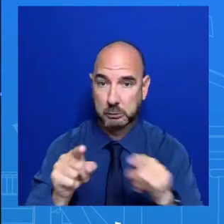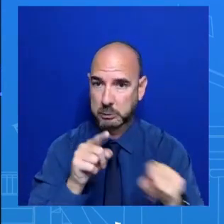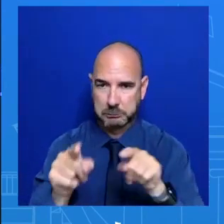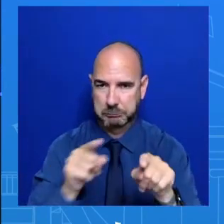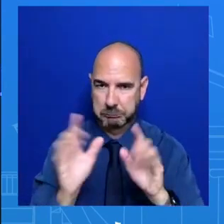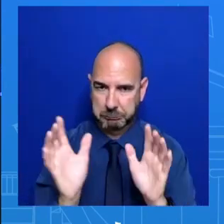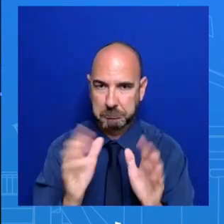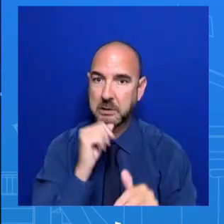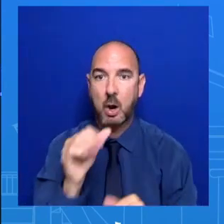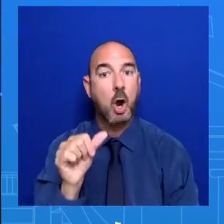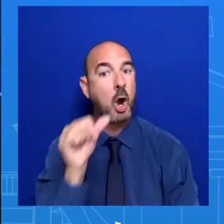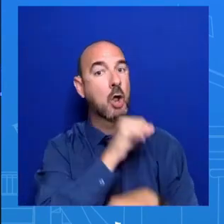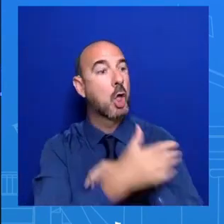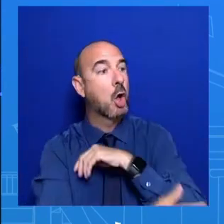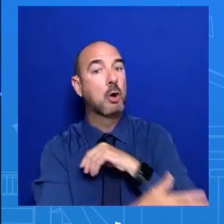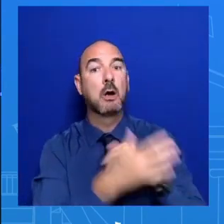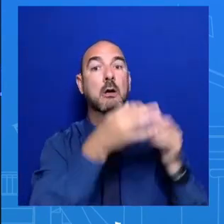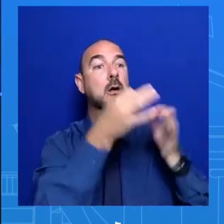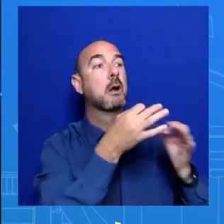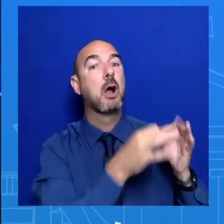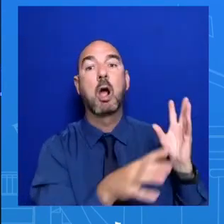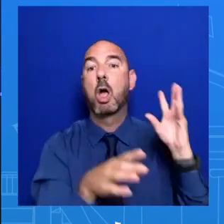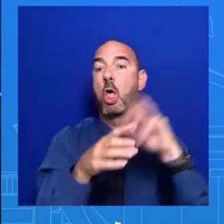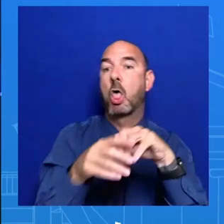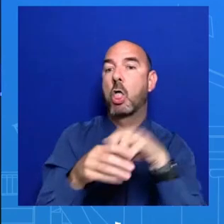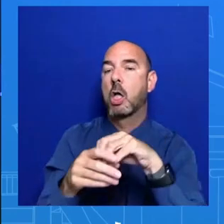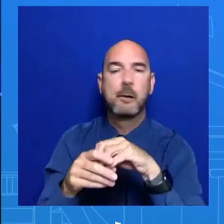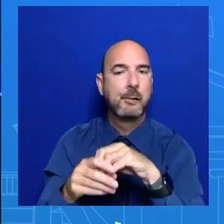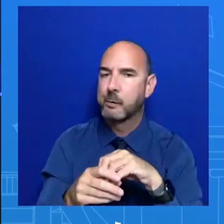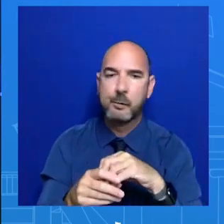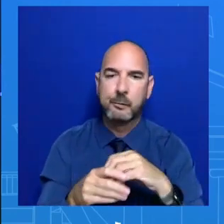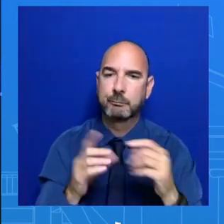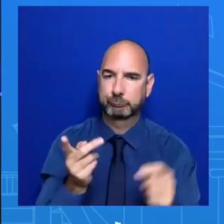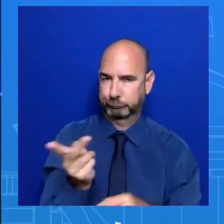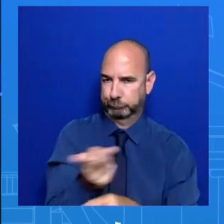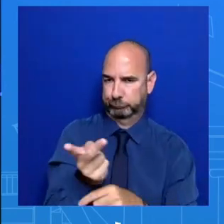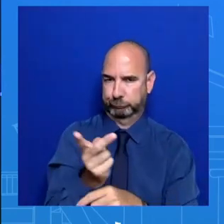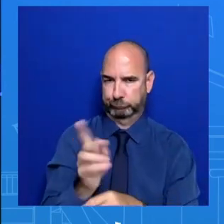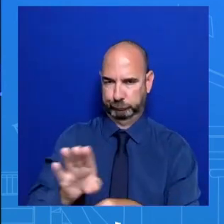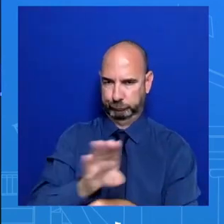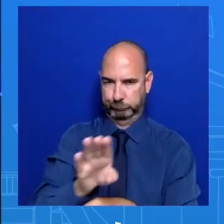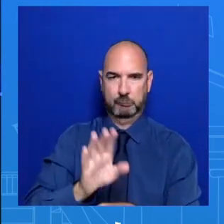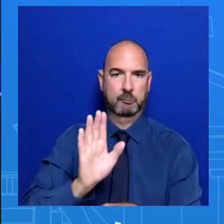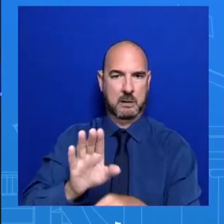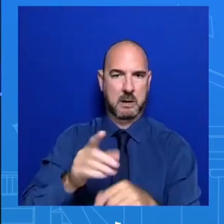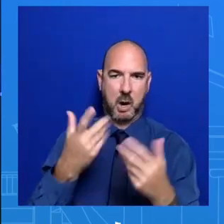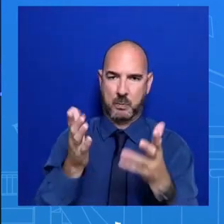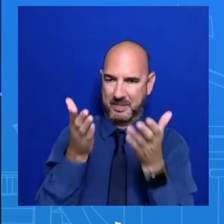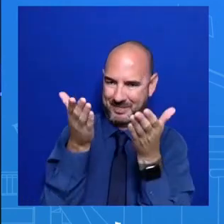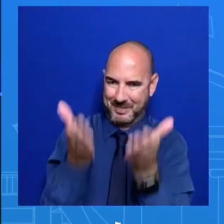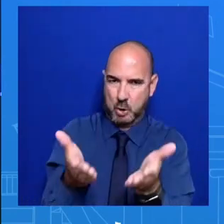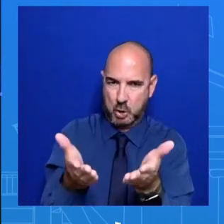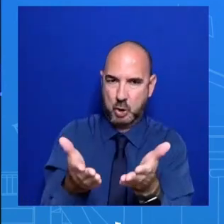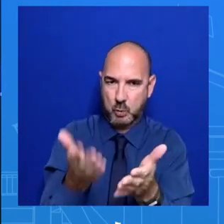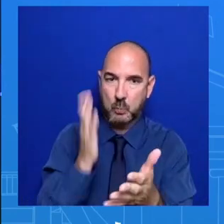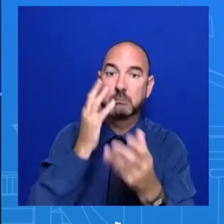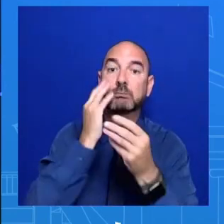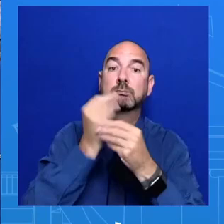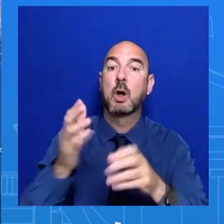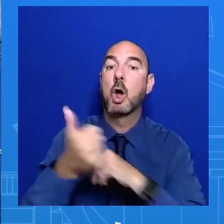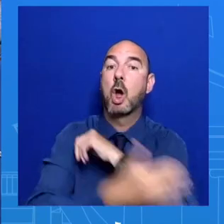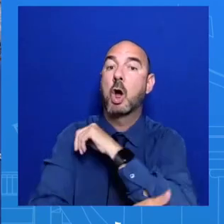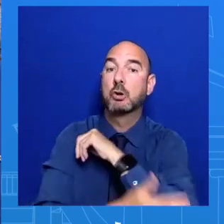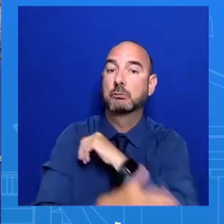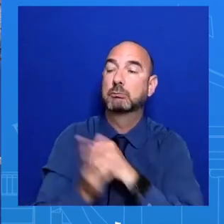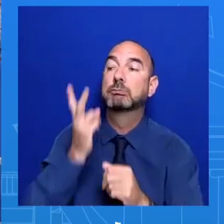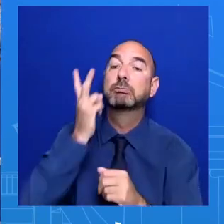a principled position that we have held on a consistent basis. We'll communicate that to our partners around the world, and we'll see what unfolds. Just a sort of quick